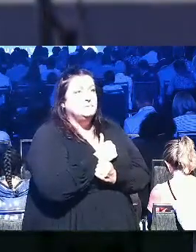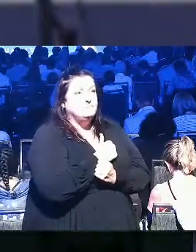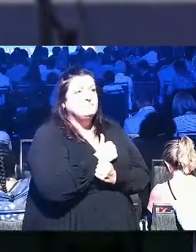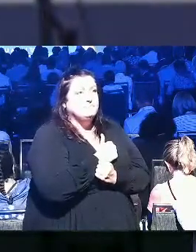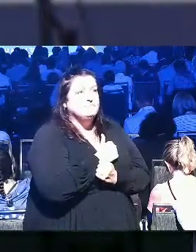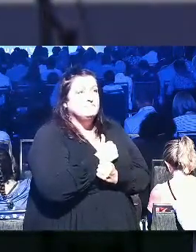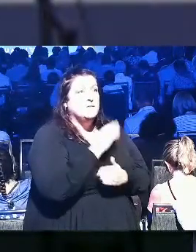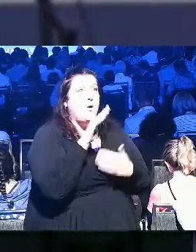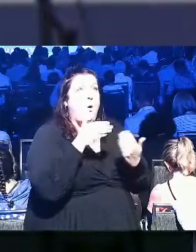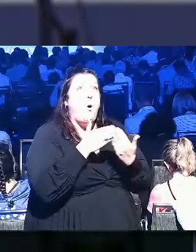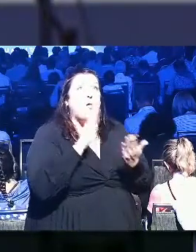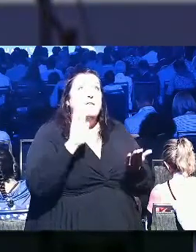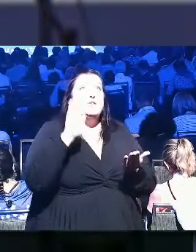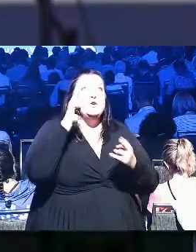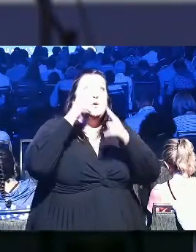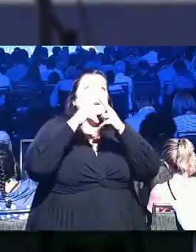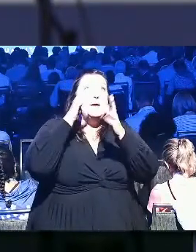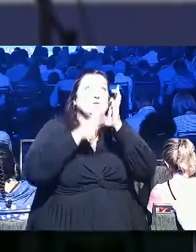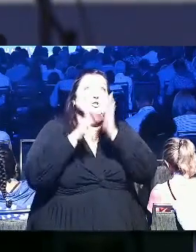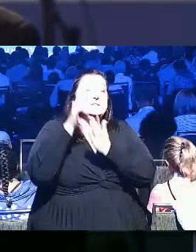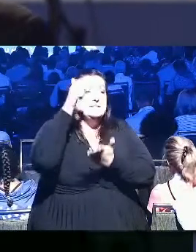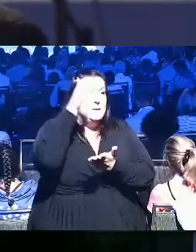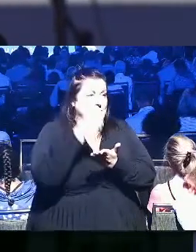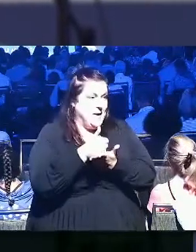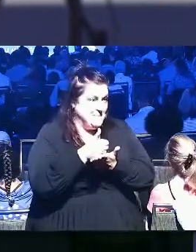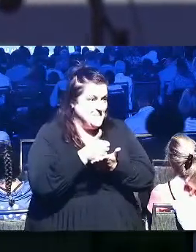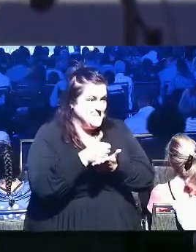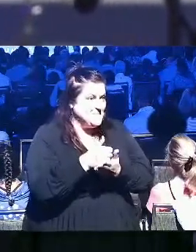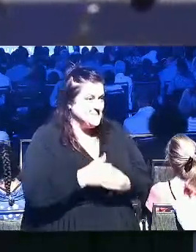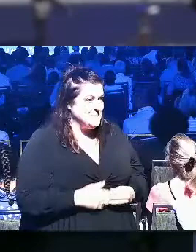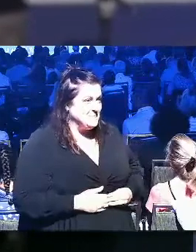all this in your Son, your name, Jesus. Amen.